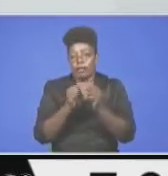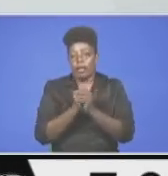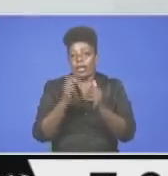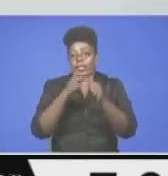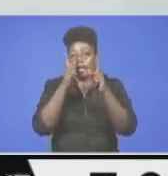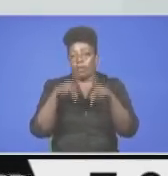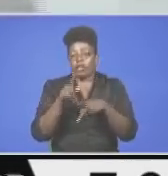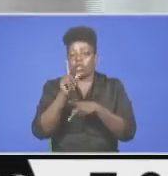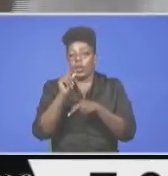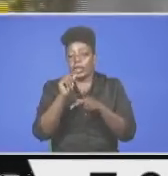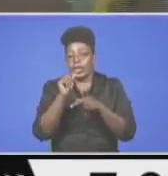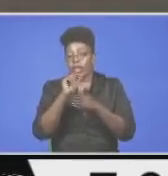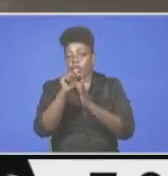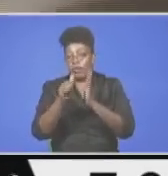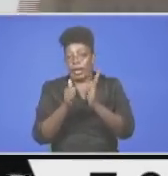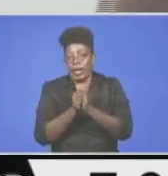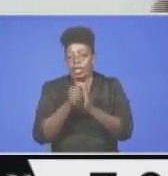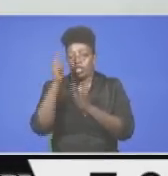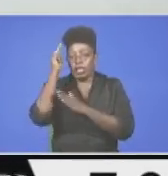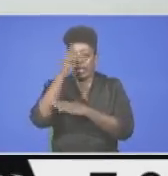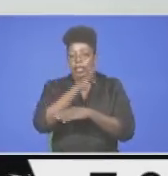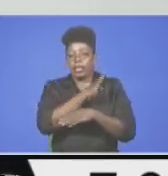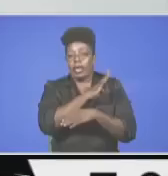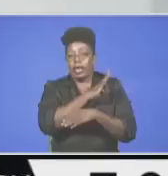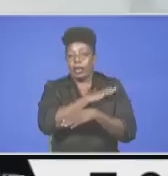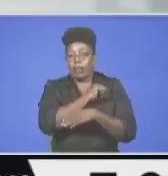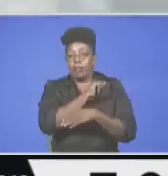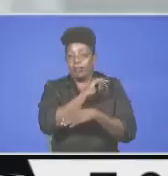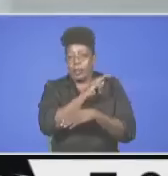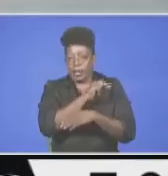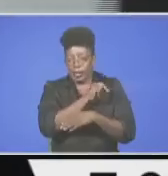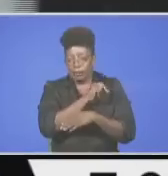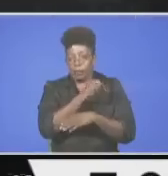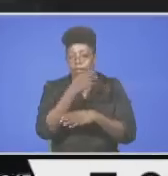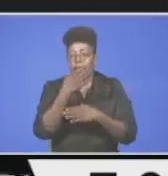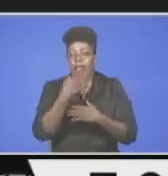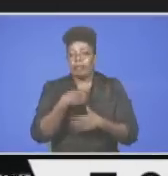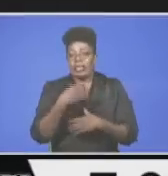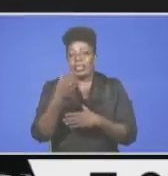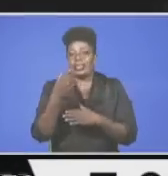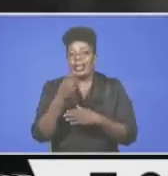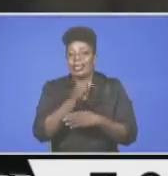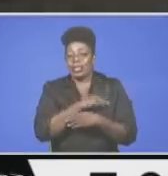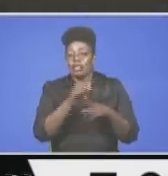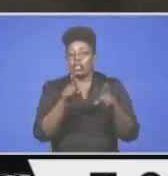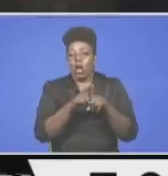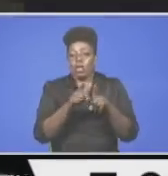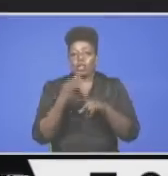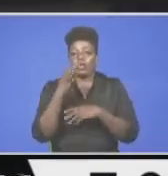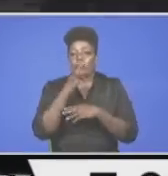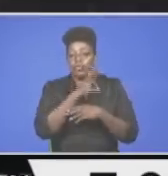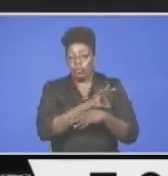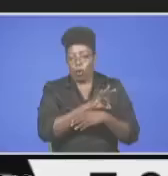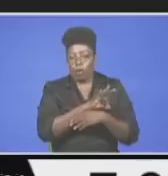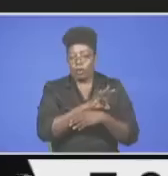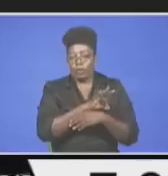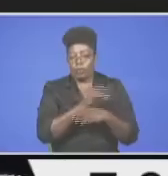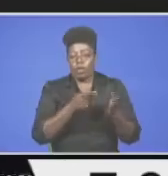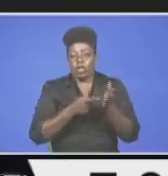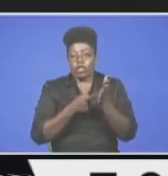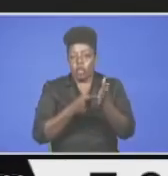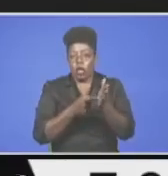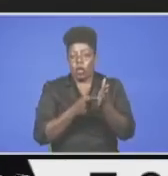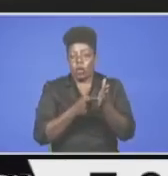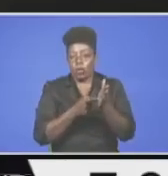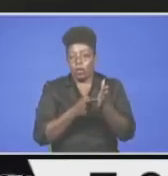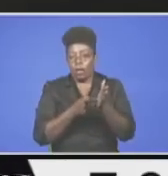defendant, 20-year-old Nathan Bain, also pleaded guilty to similar charges in an unrelated fraud scheme. Court papers show that while posing